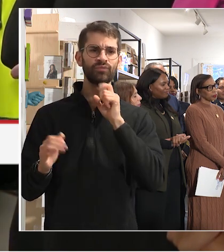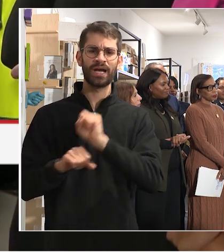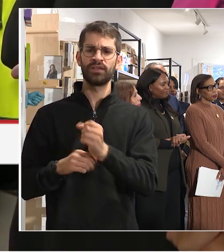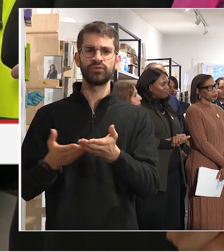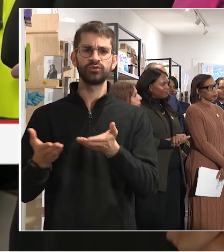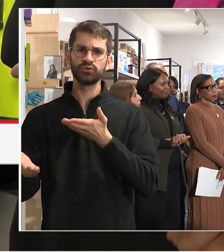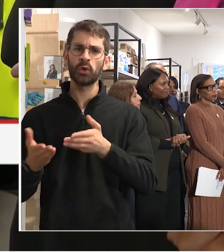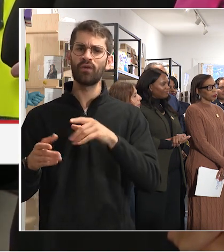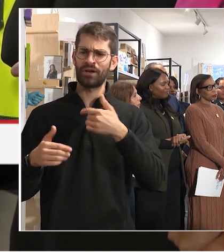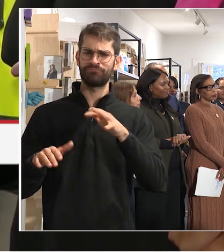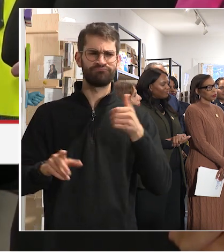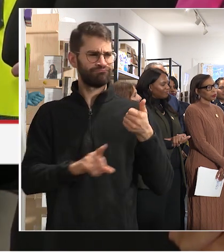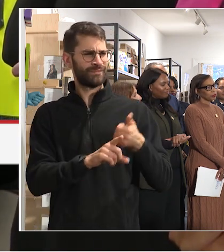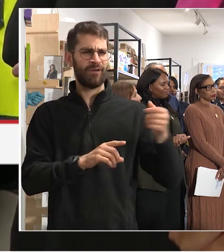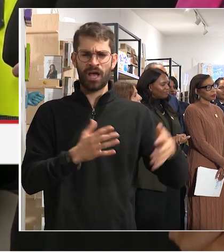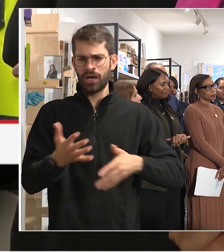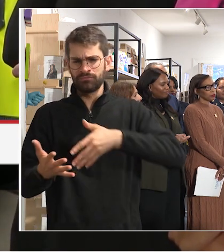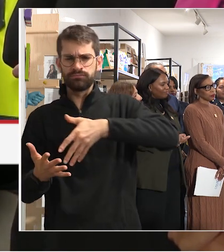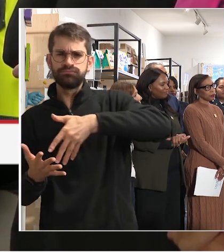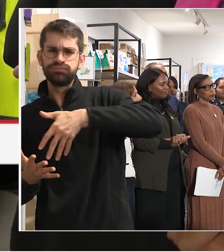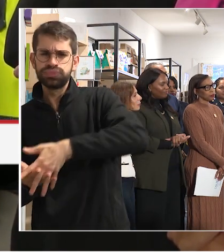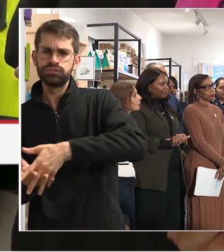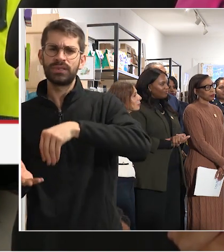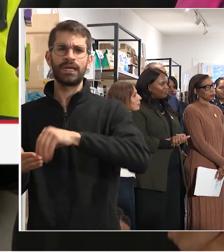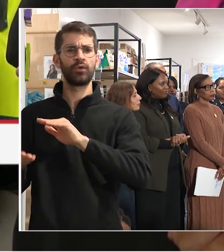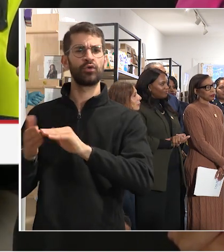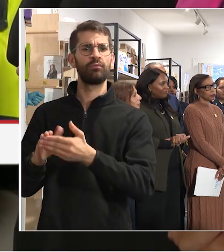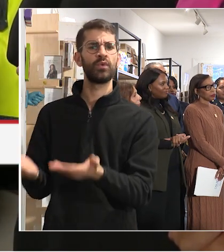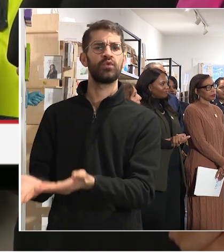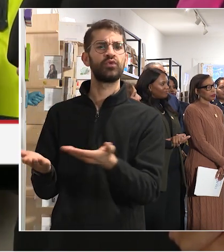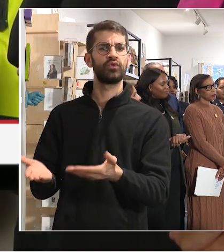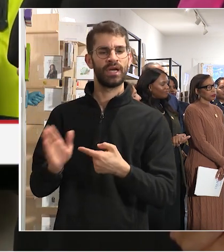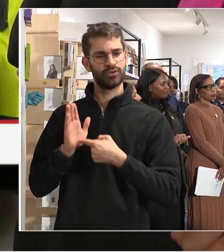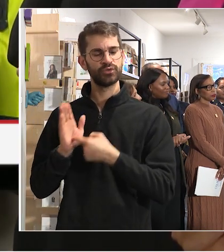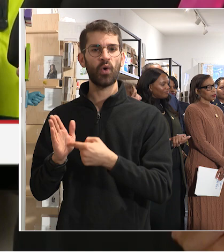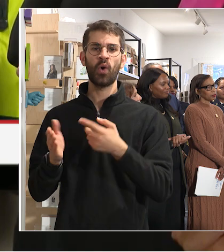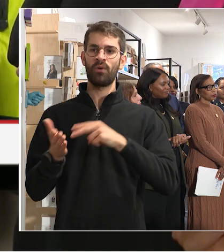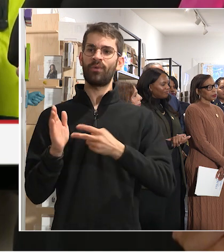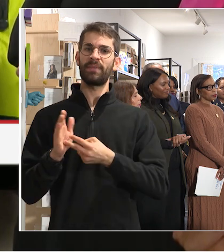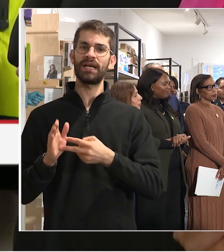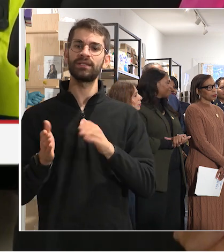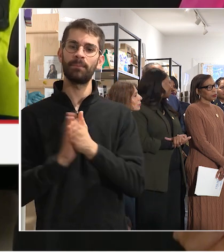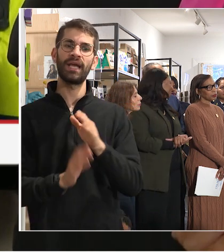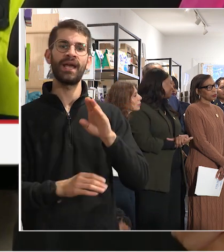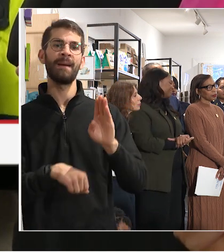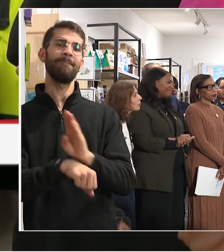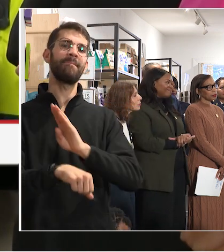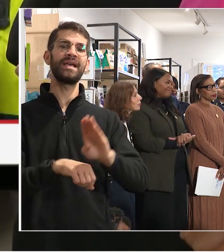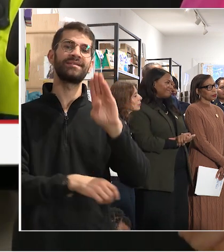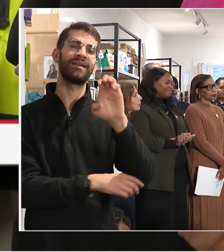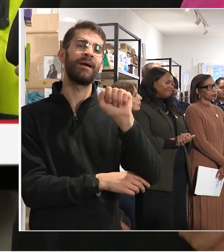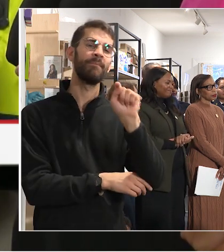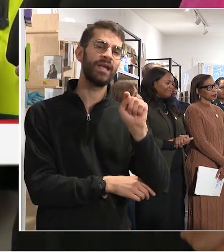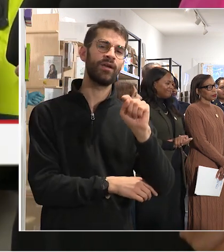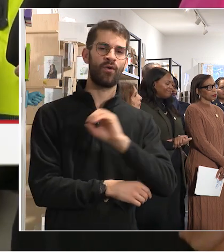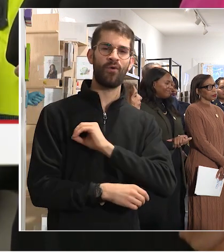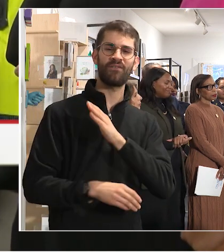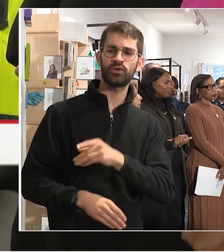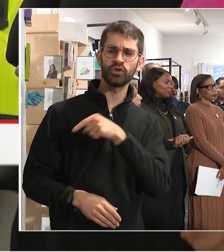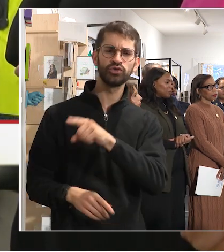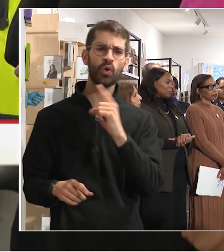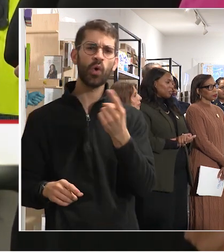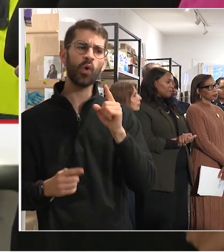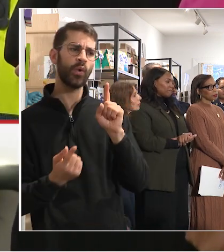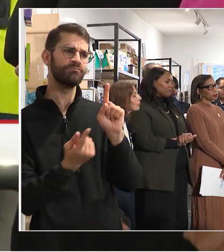and really immersed herself into what it means to be a business beat officer. She regularly checks in with